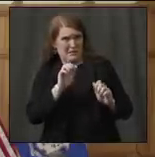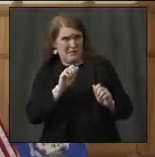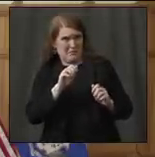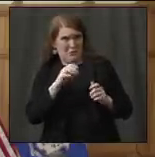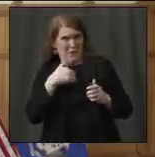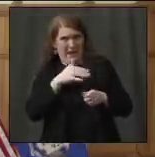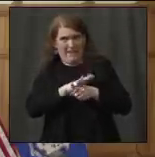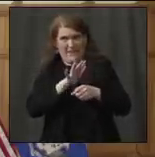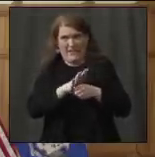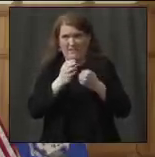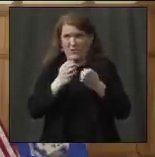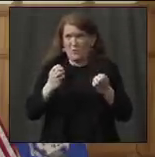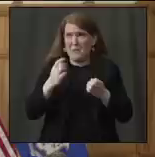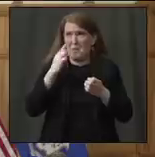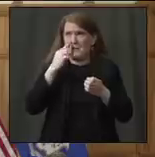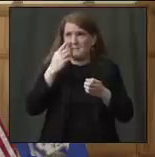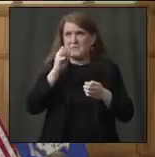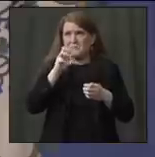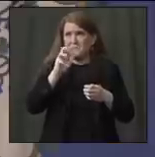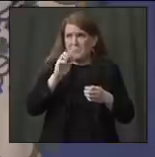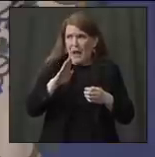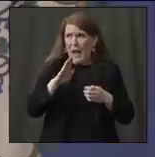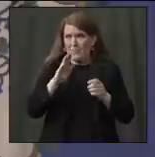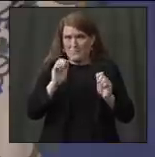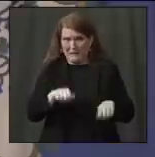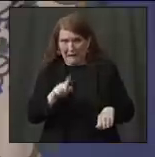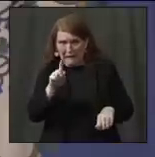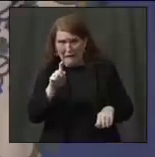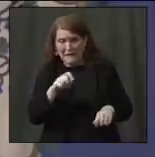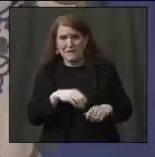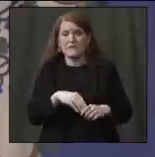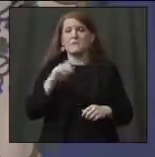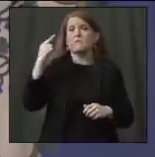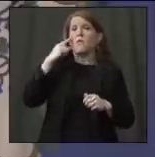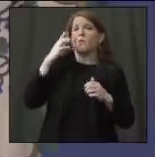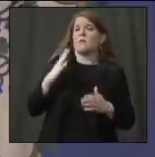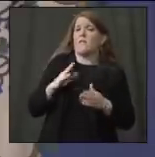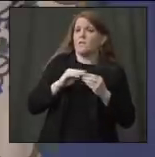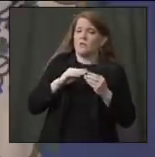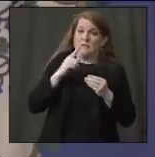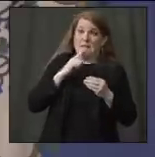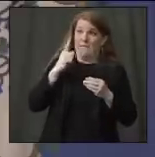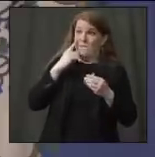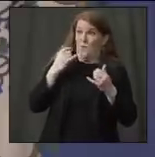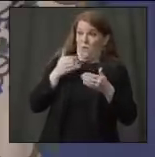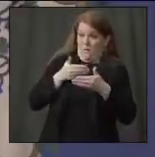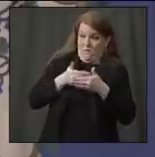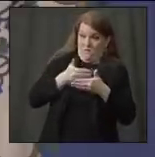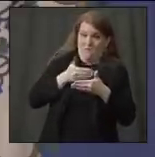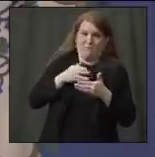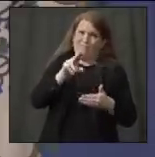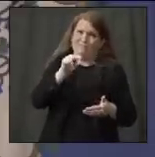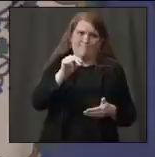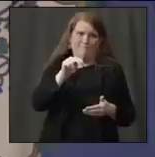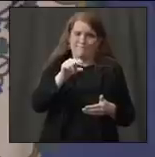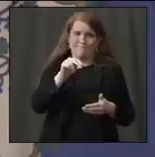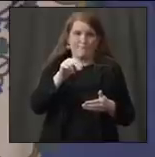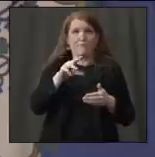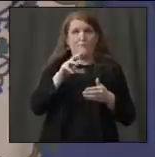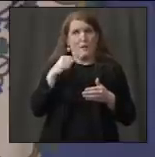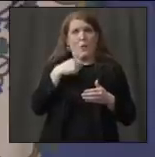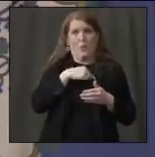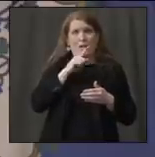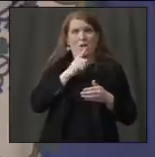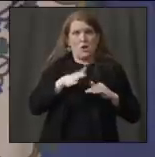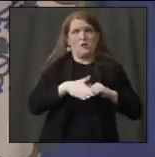for? Not in the near term, but we are ramping up as fast as we can. As you heard us mention,